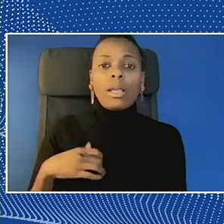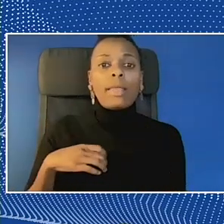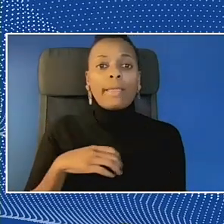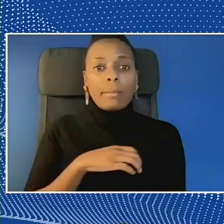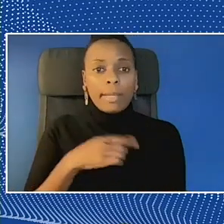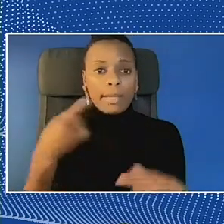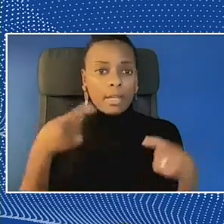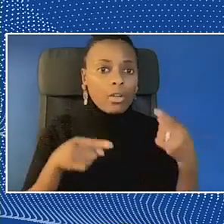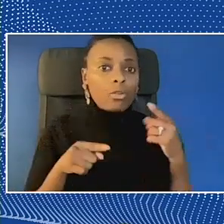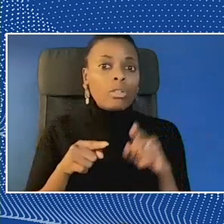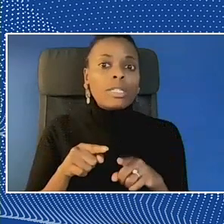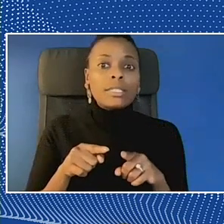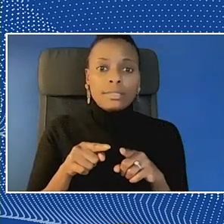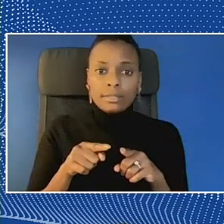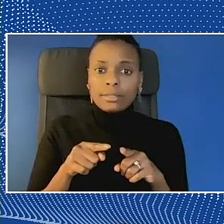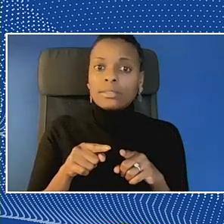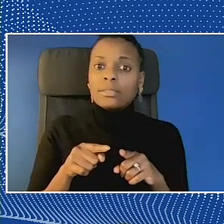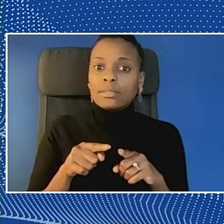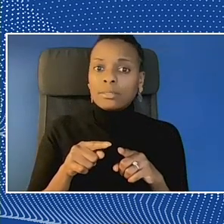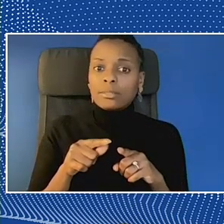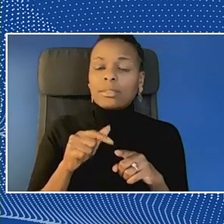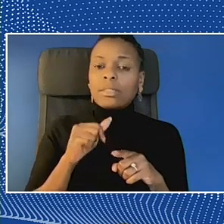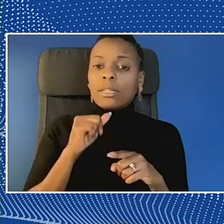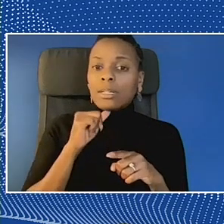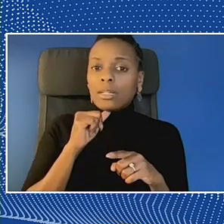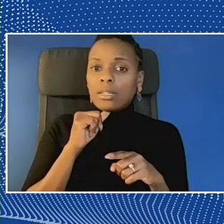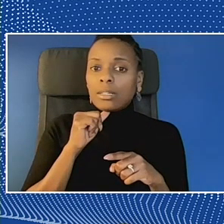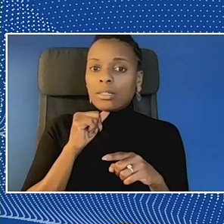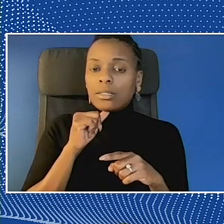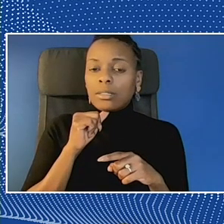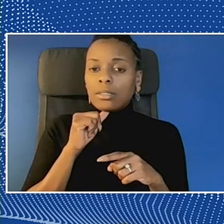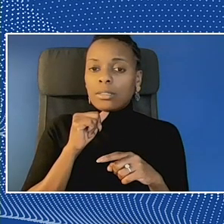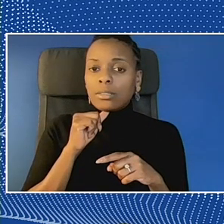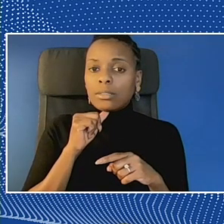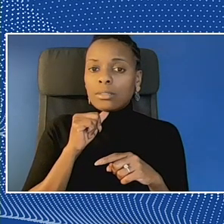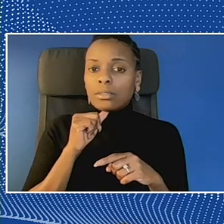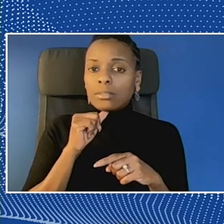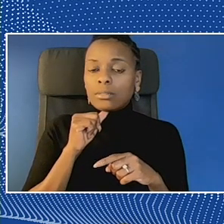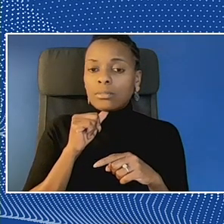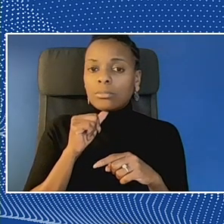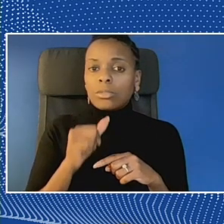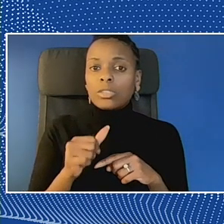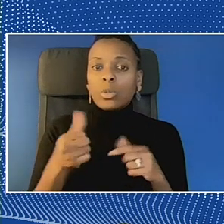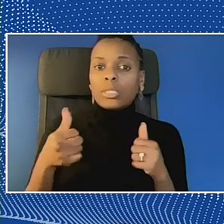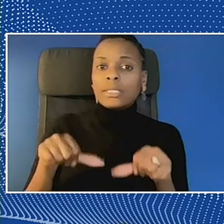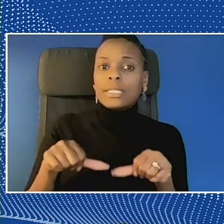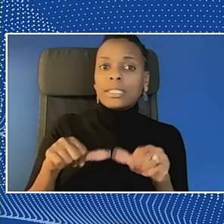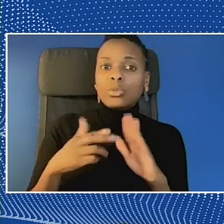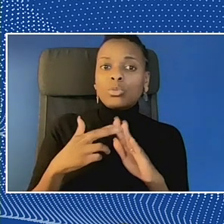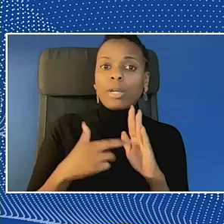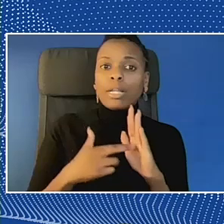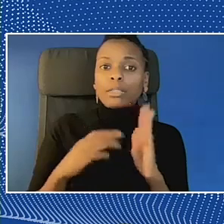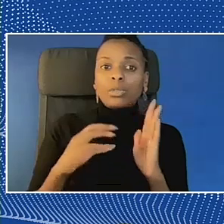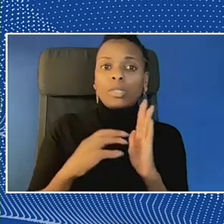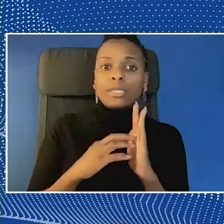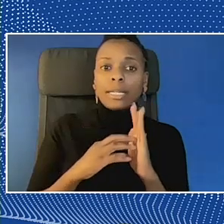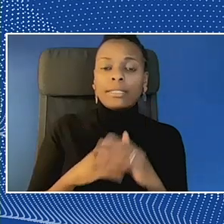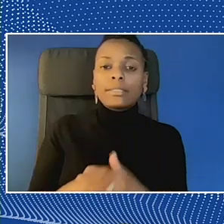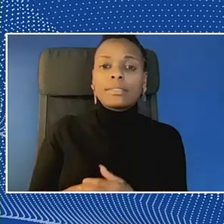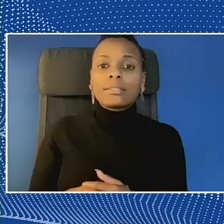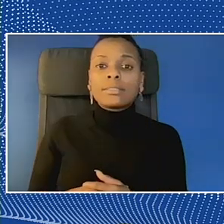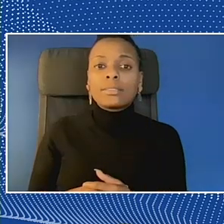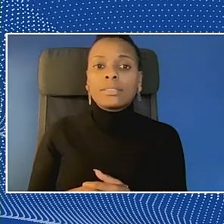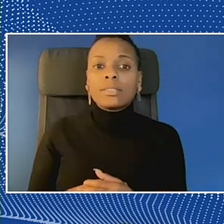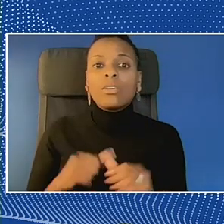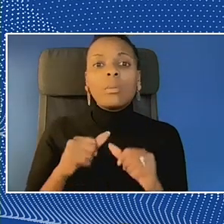agreement, or at least it's not a dissent at the proposed regulatory text. Remember how